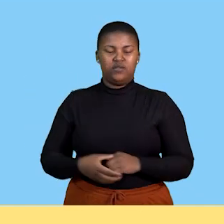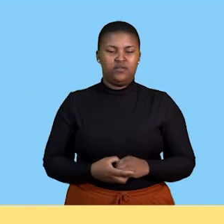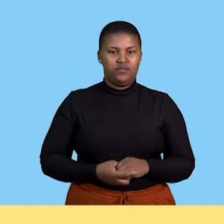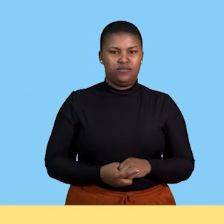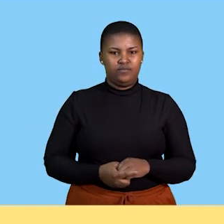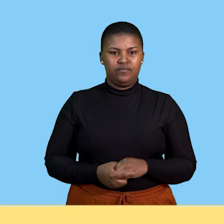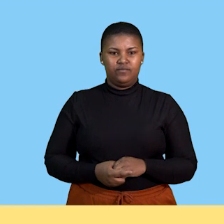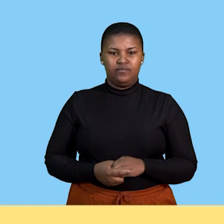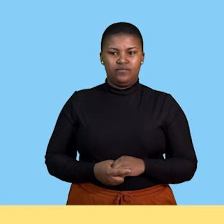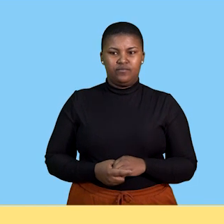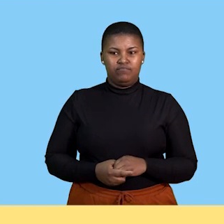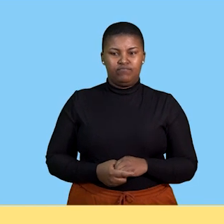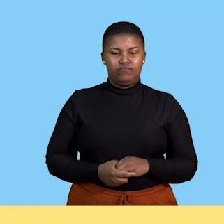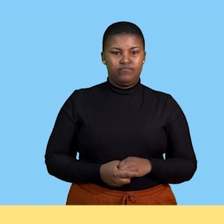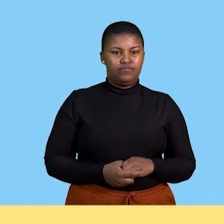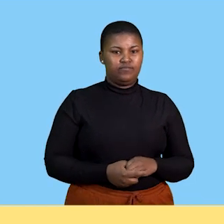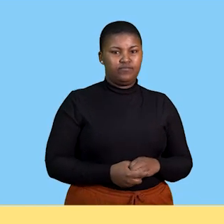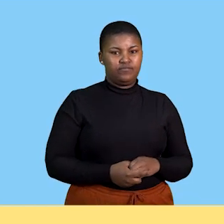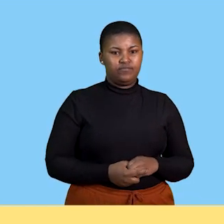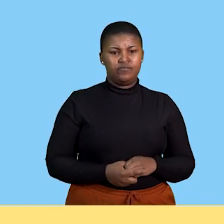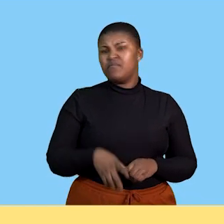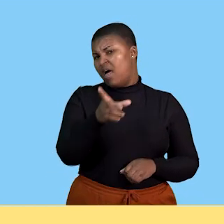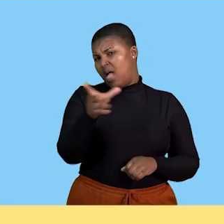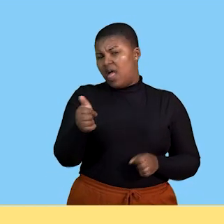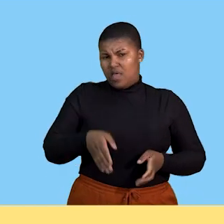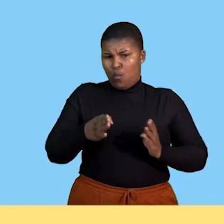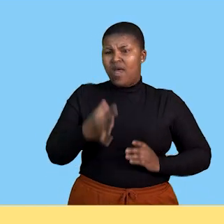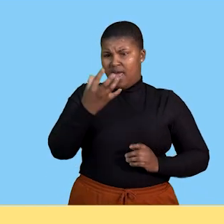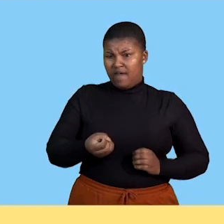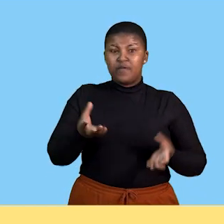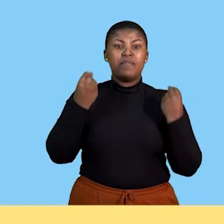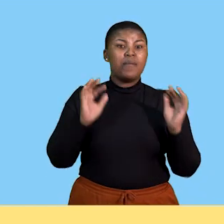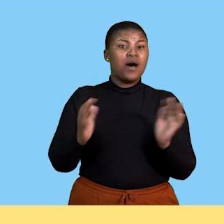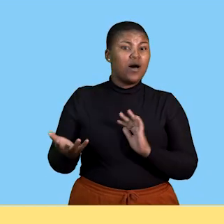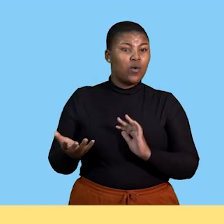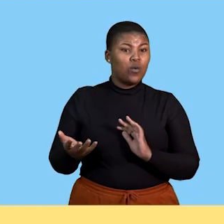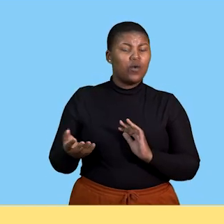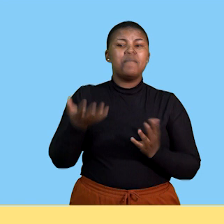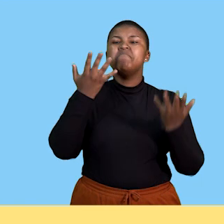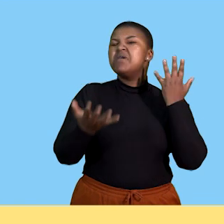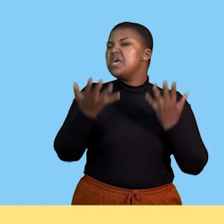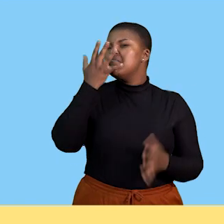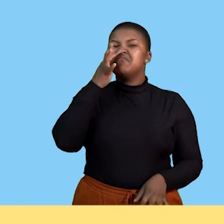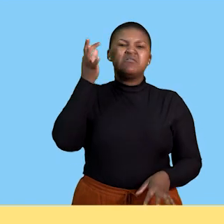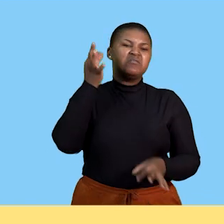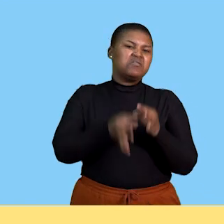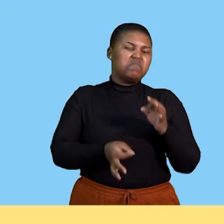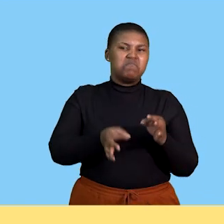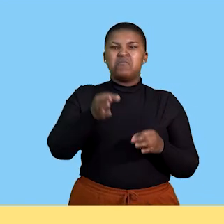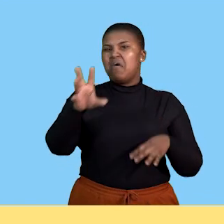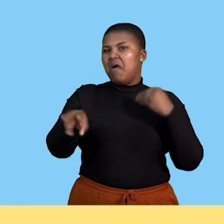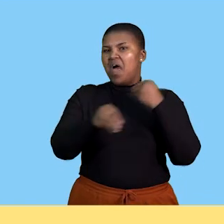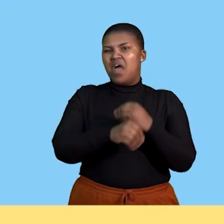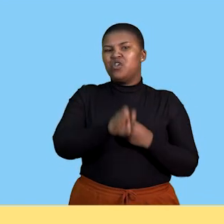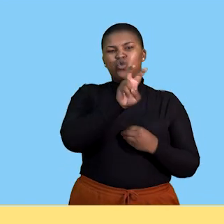14,000. All right. There is another way that you could have got this 24,000. You could have simply added